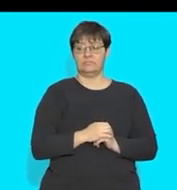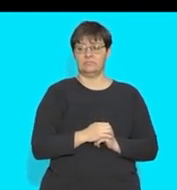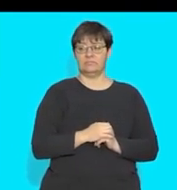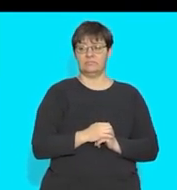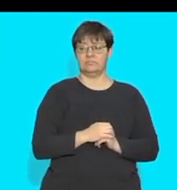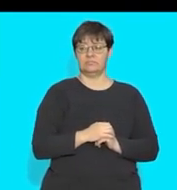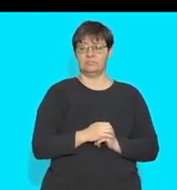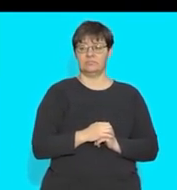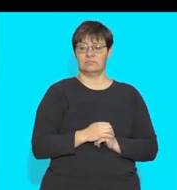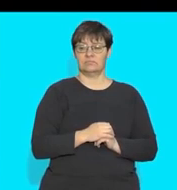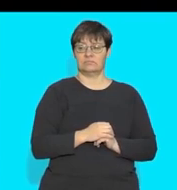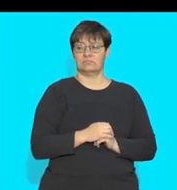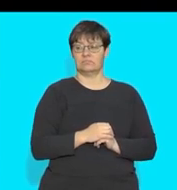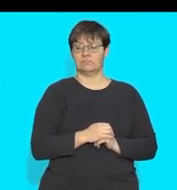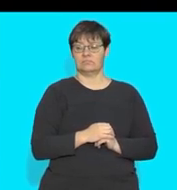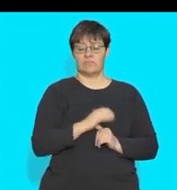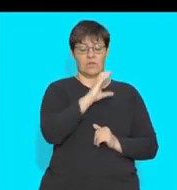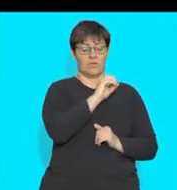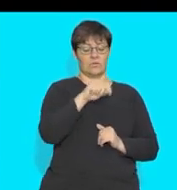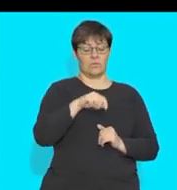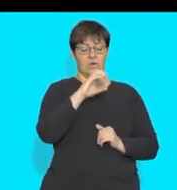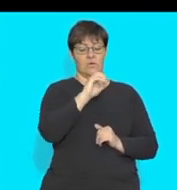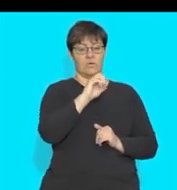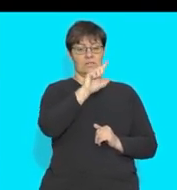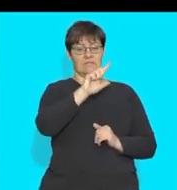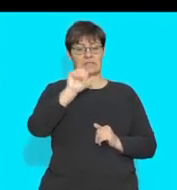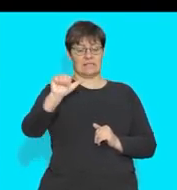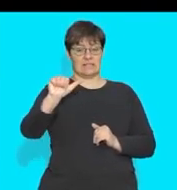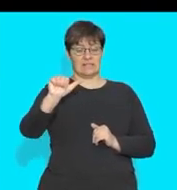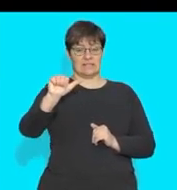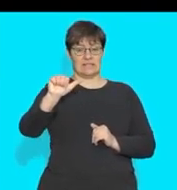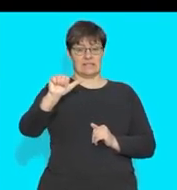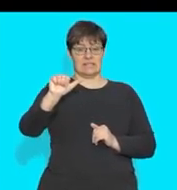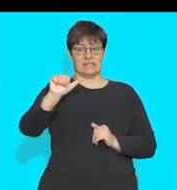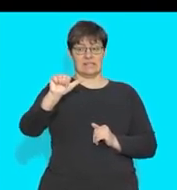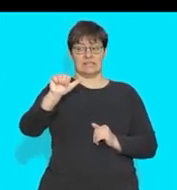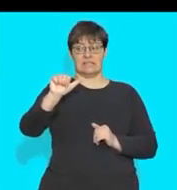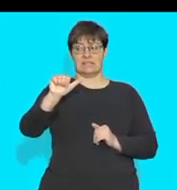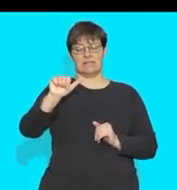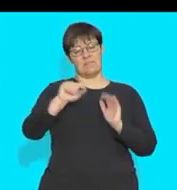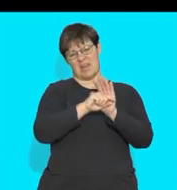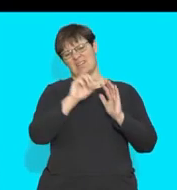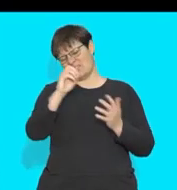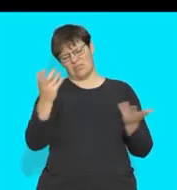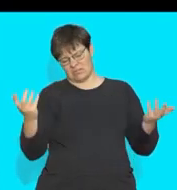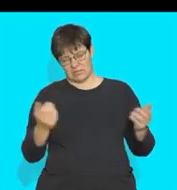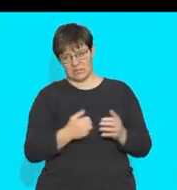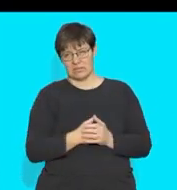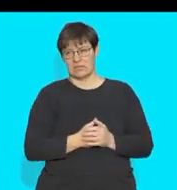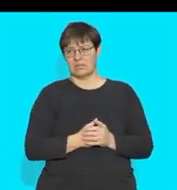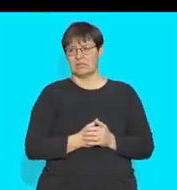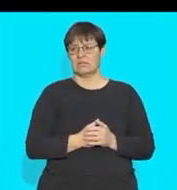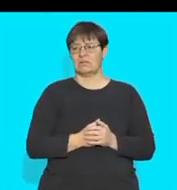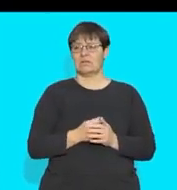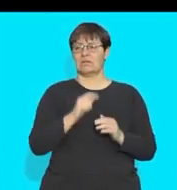So let's just go 0.076 minus 0 is still